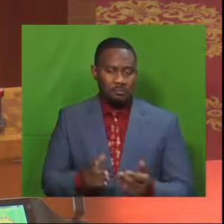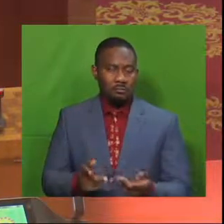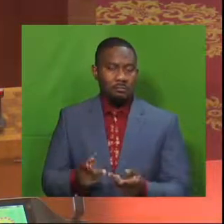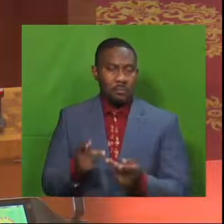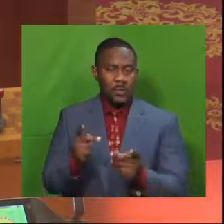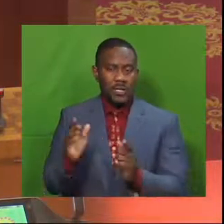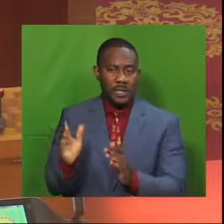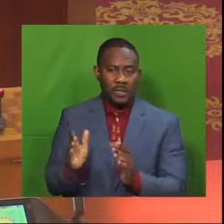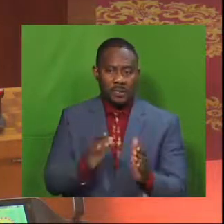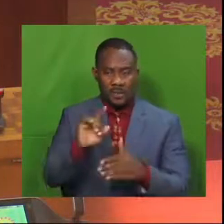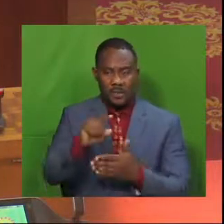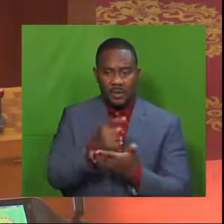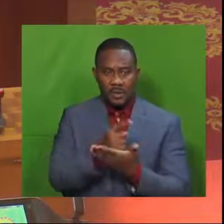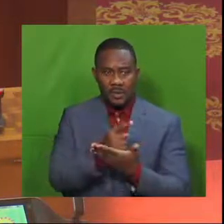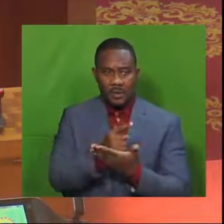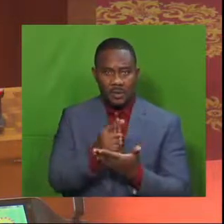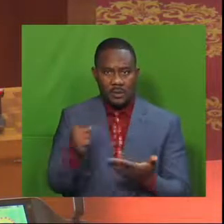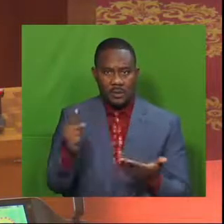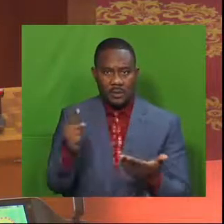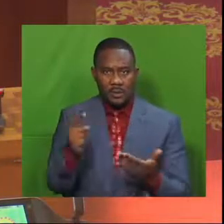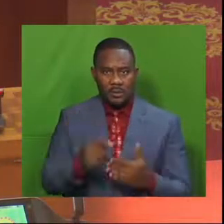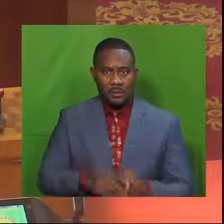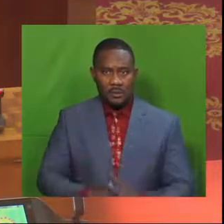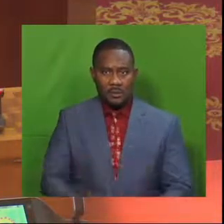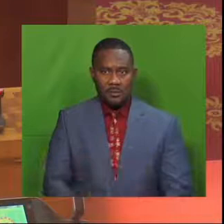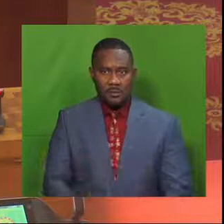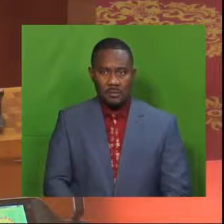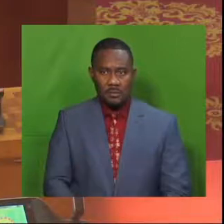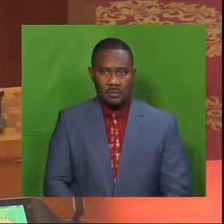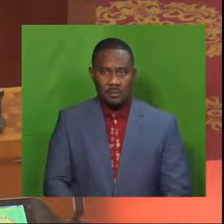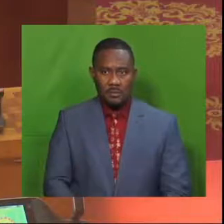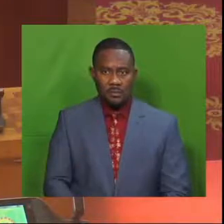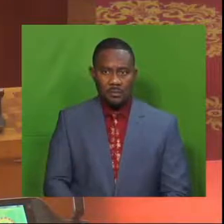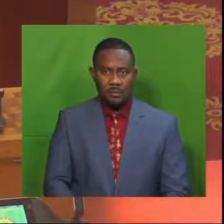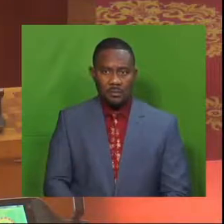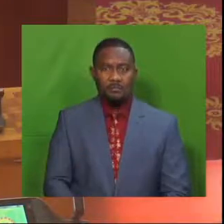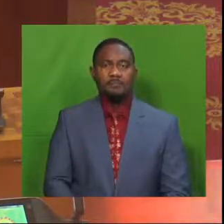proposed program for the ensuing week. I thank you so much.